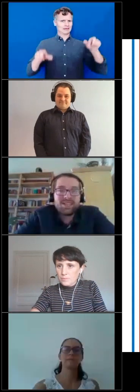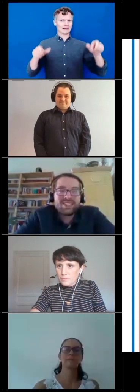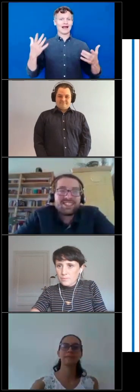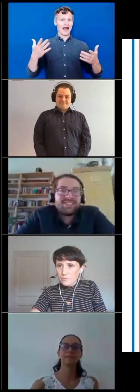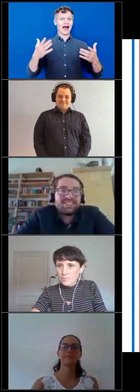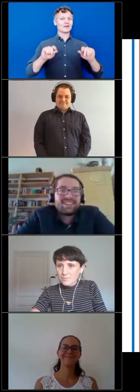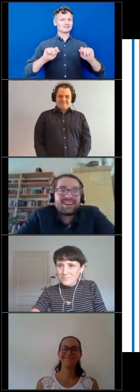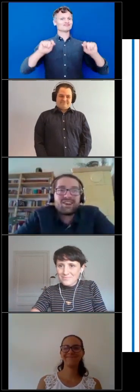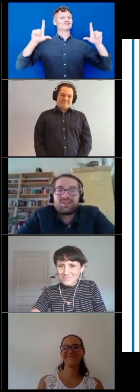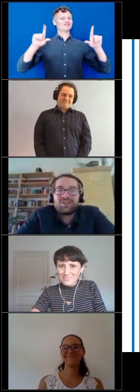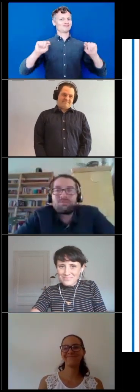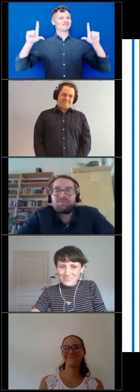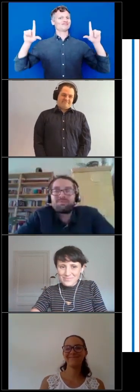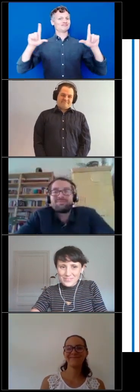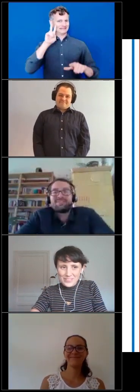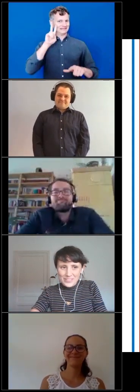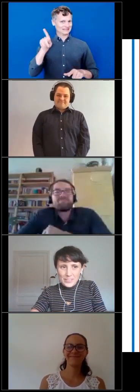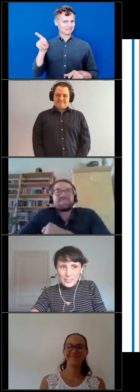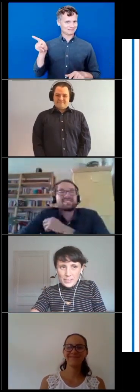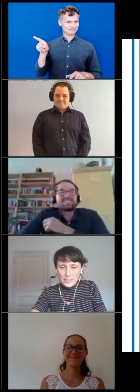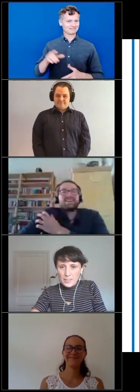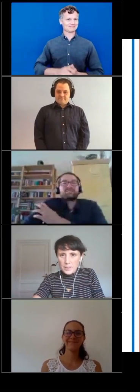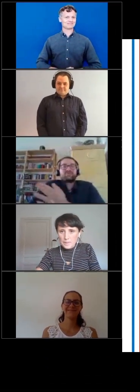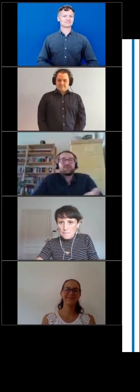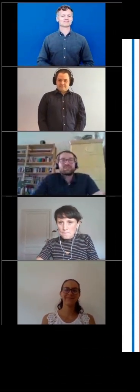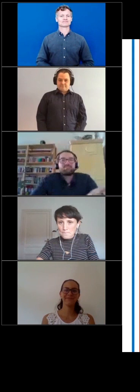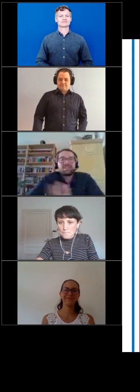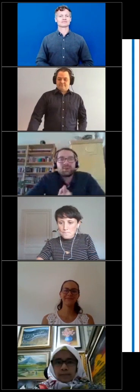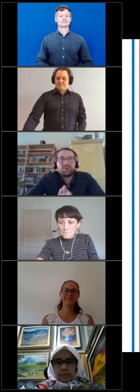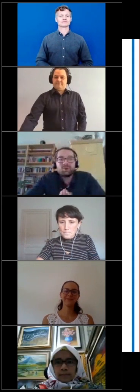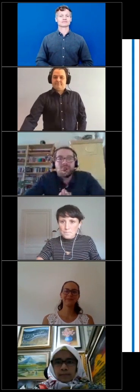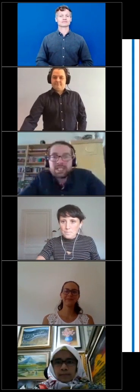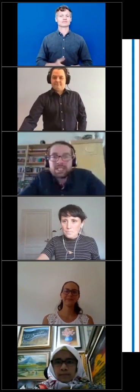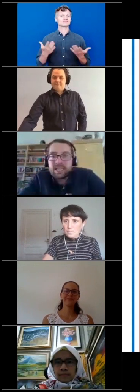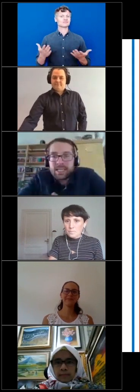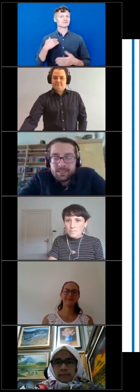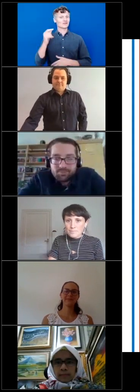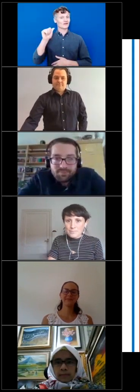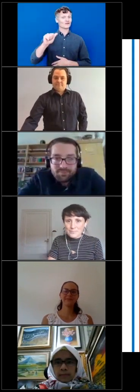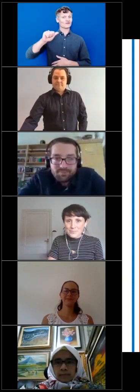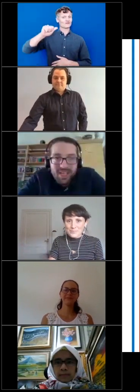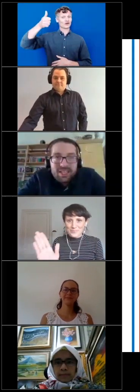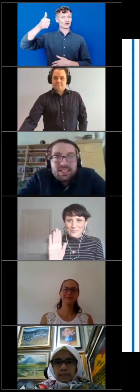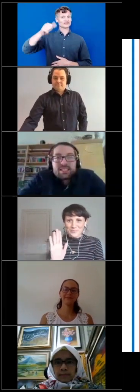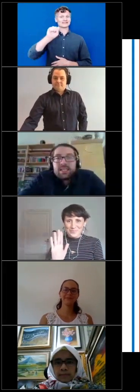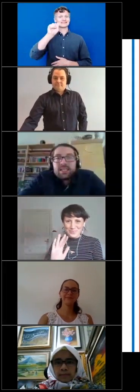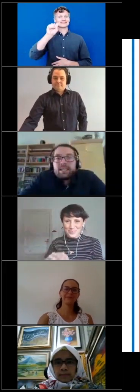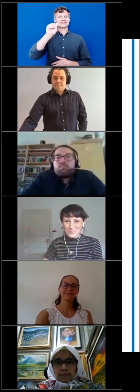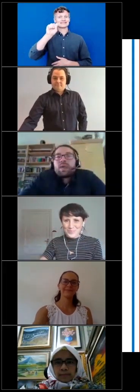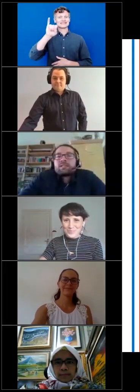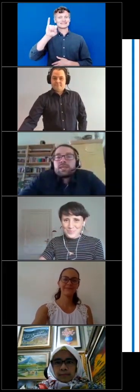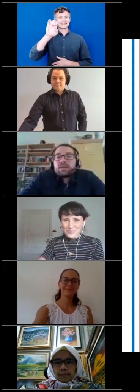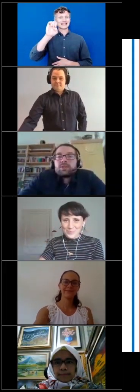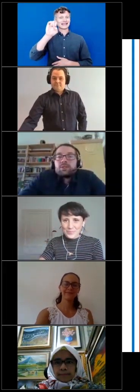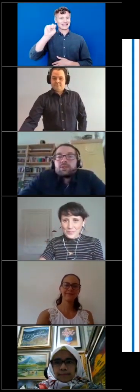slowly. Now, let me start. First, please welcome with me Sien Andries. Sien is our